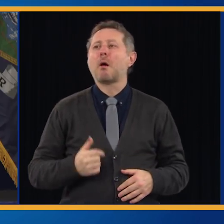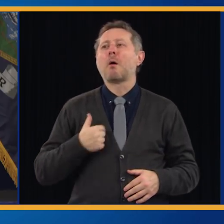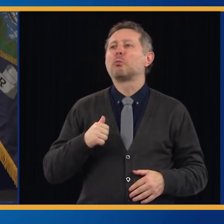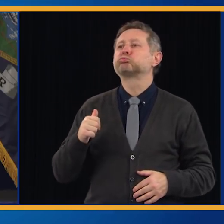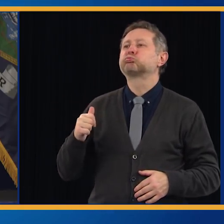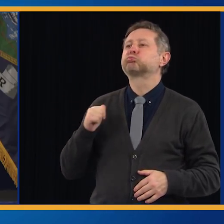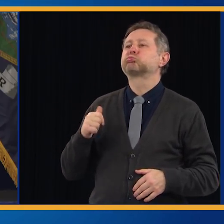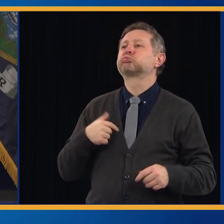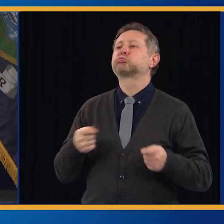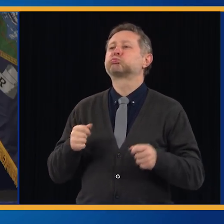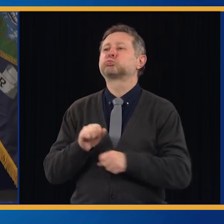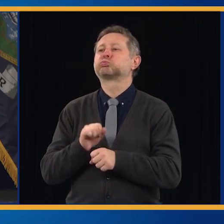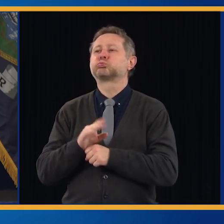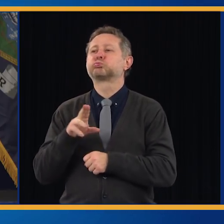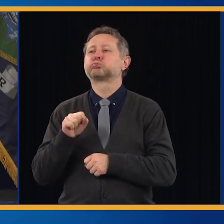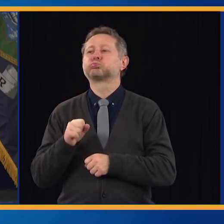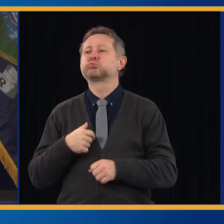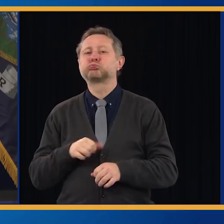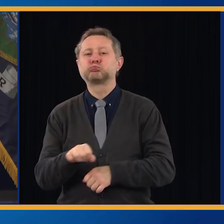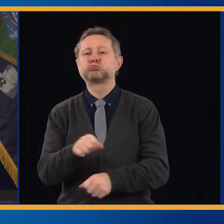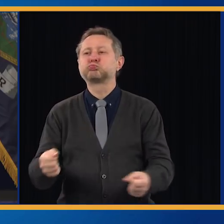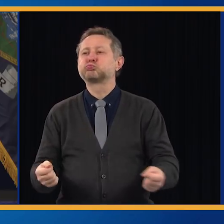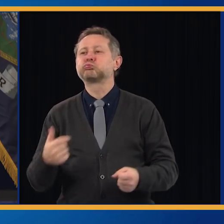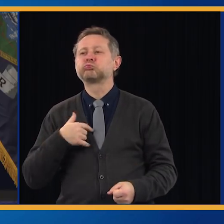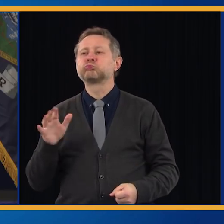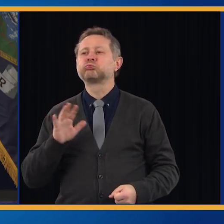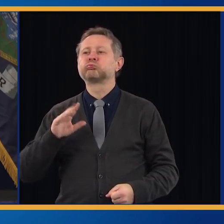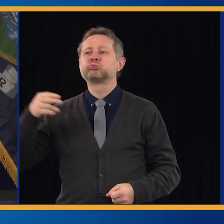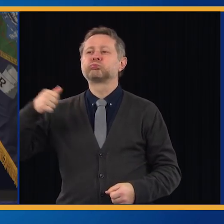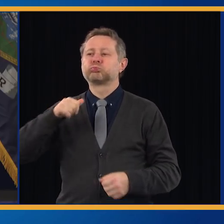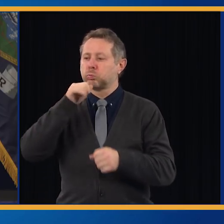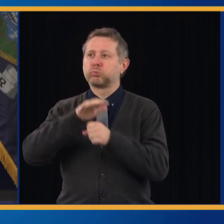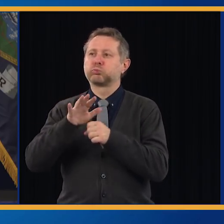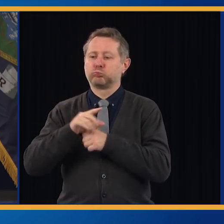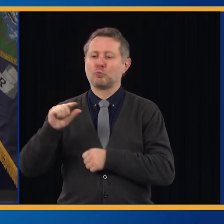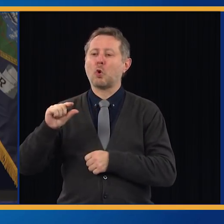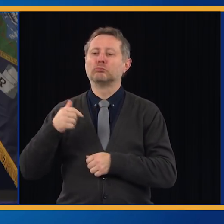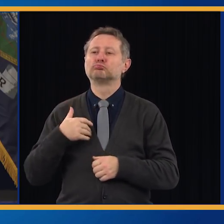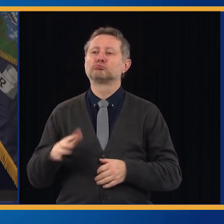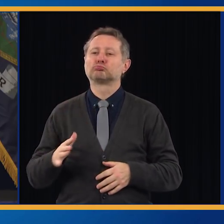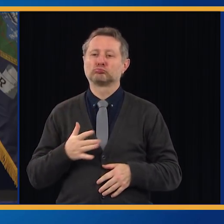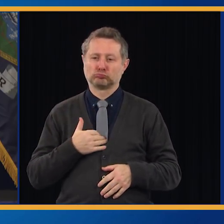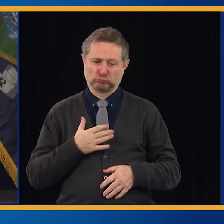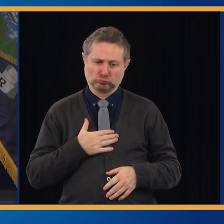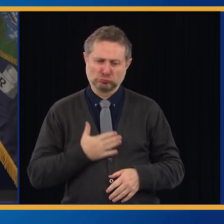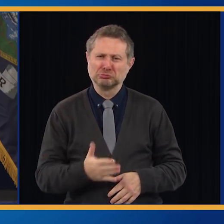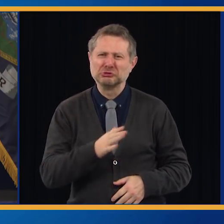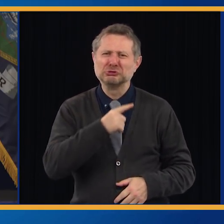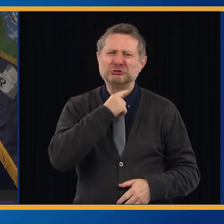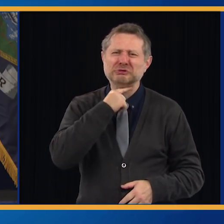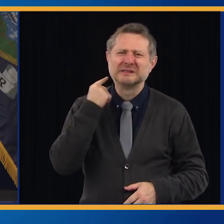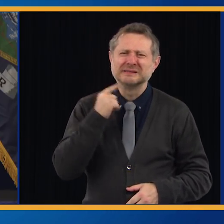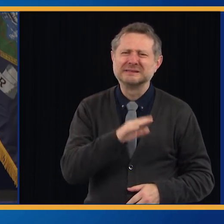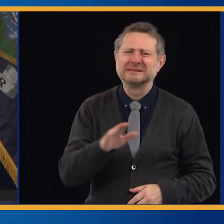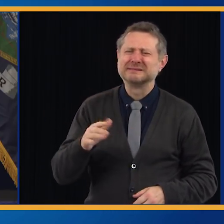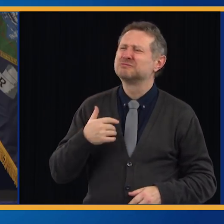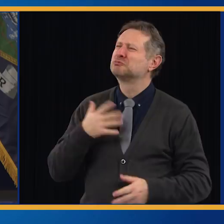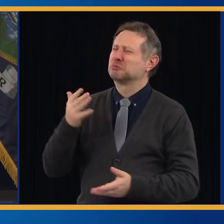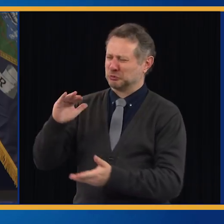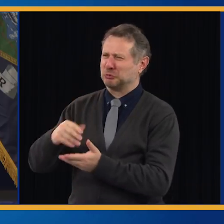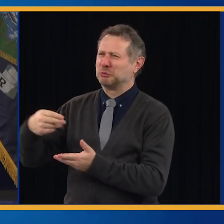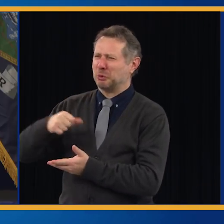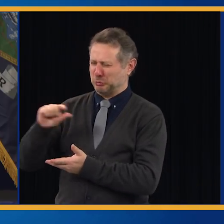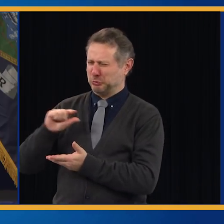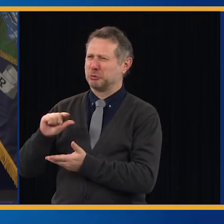bus. You don't pay me enough to put my life in danger. I'm not doing it. They showed